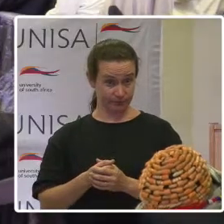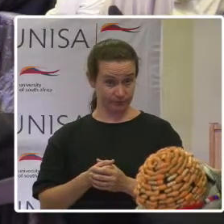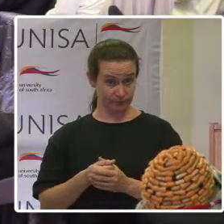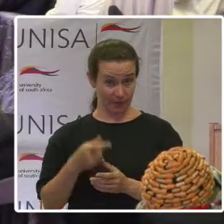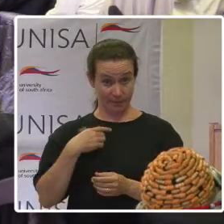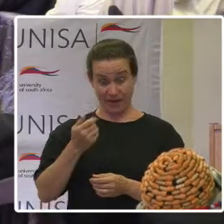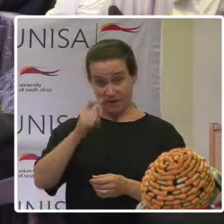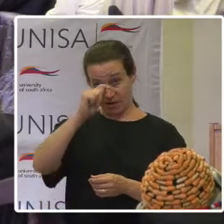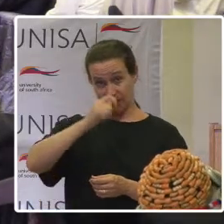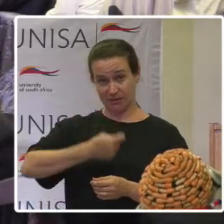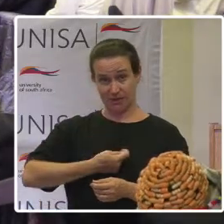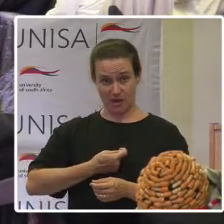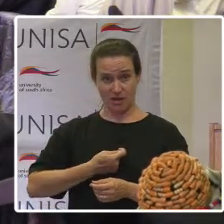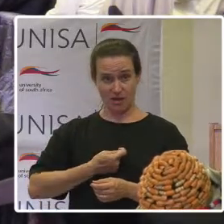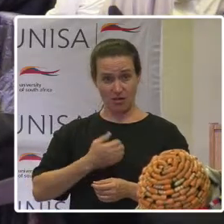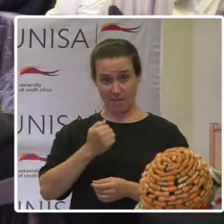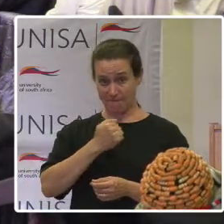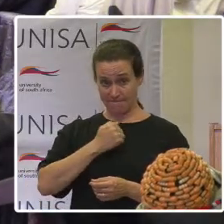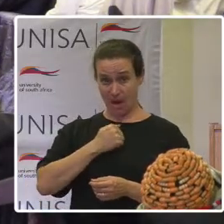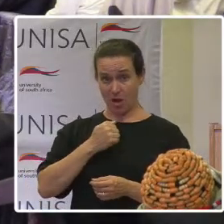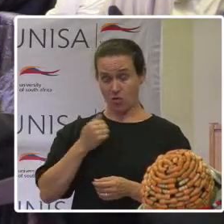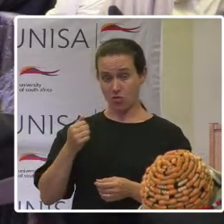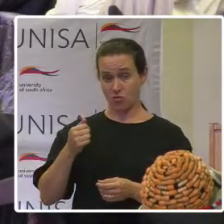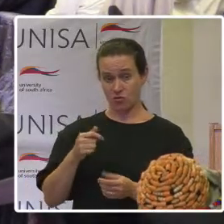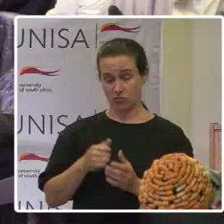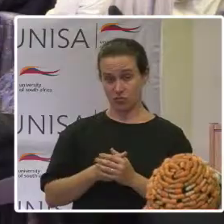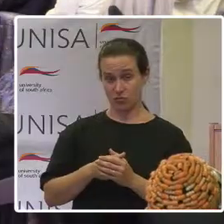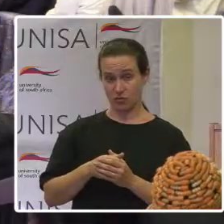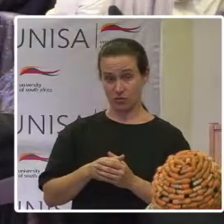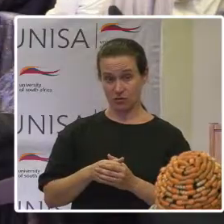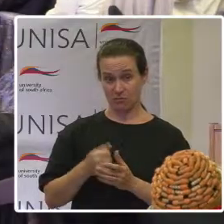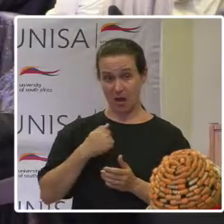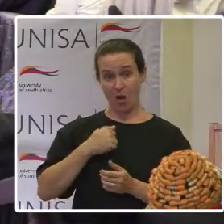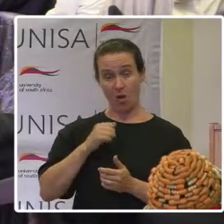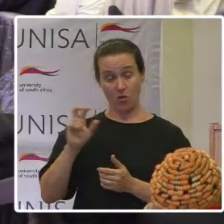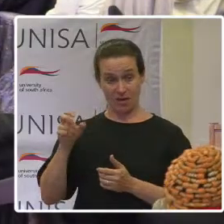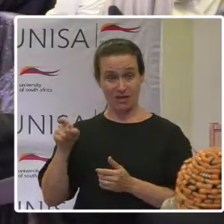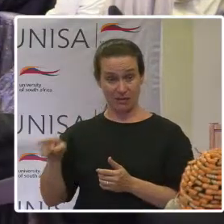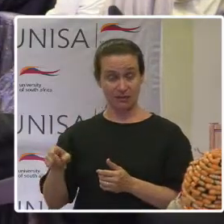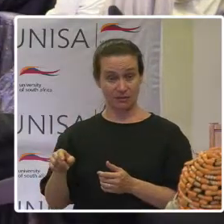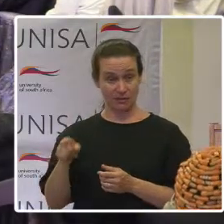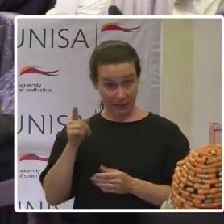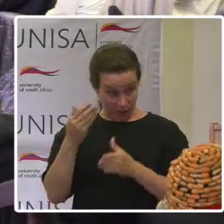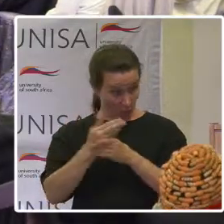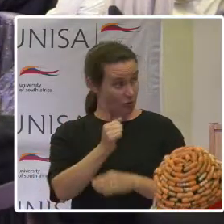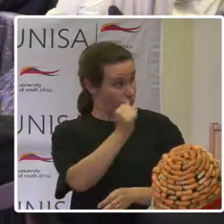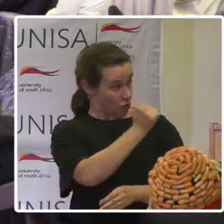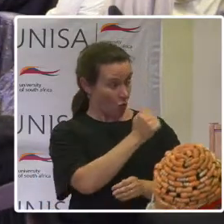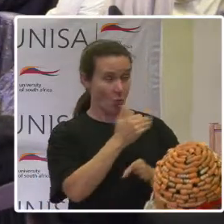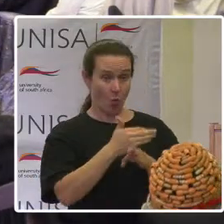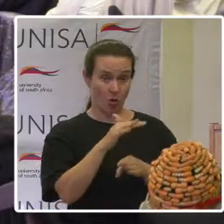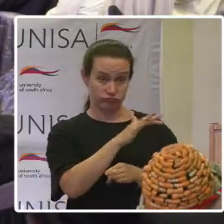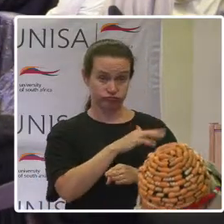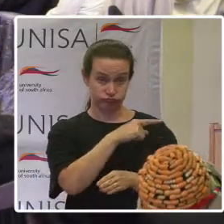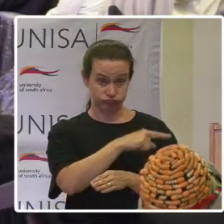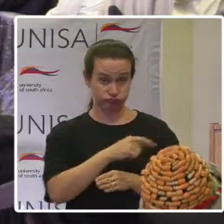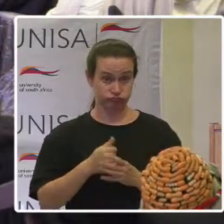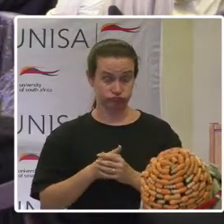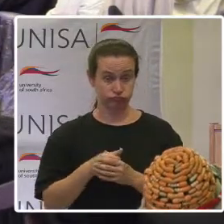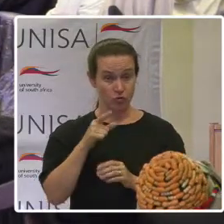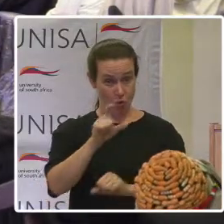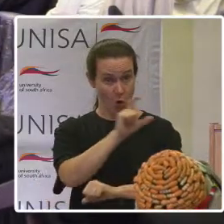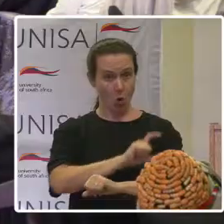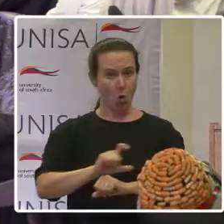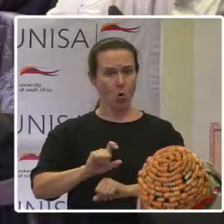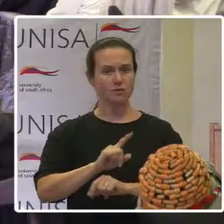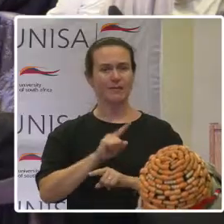a son of my own cousin. He went to do, in your environment, to do the course,